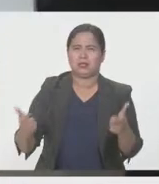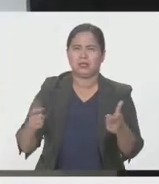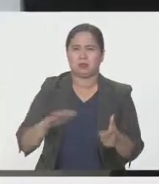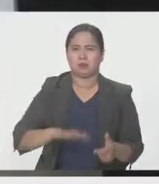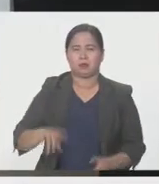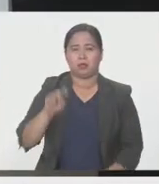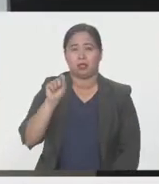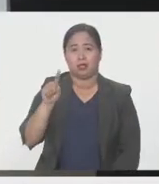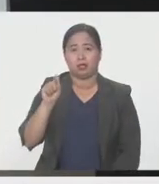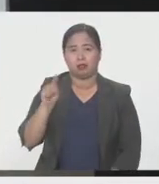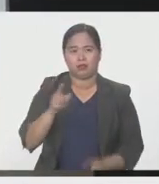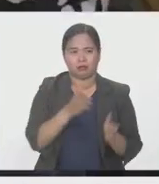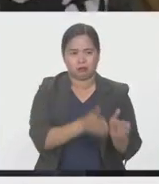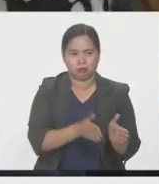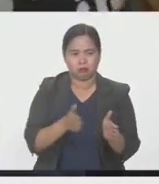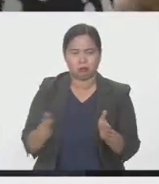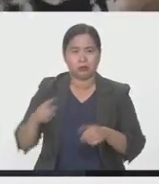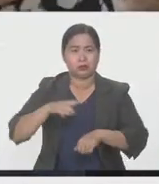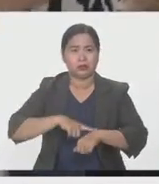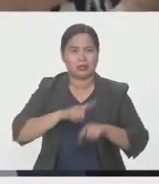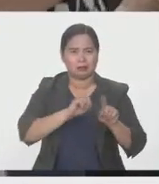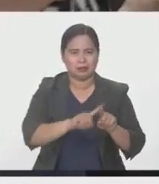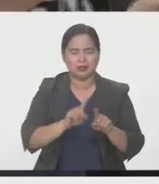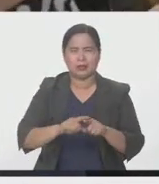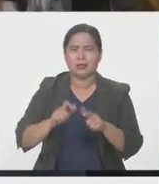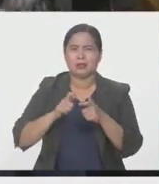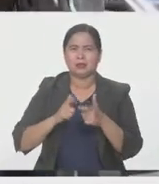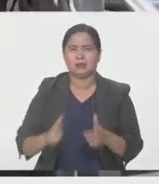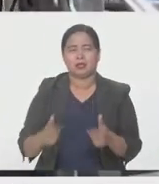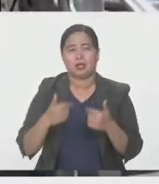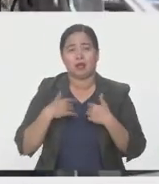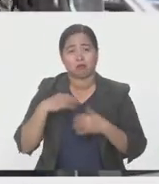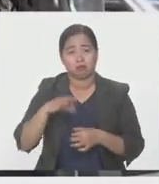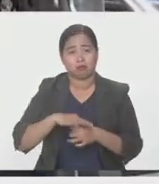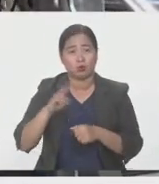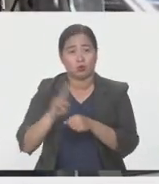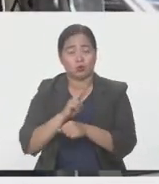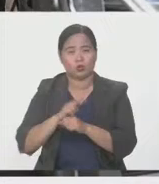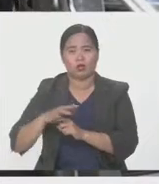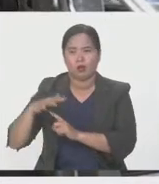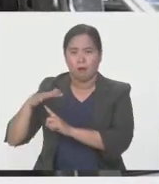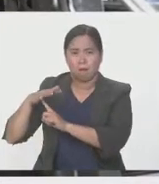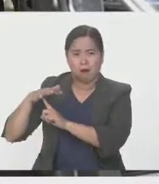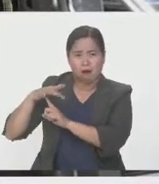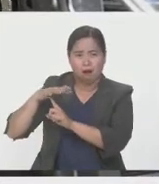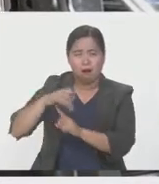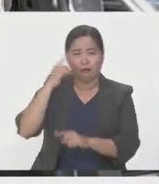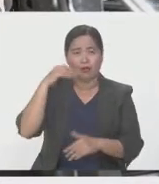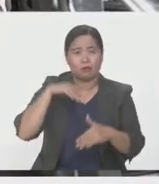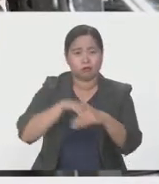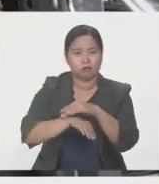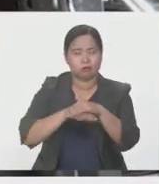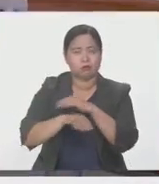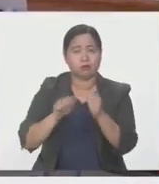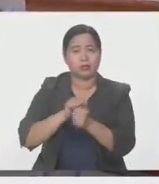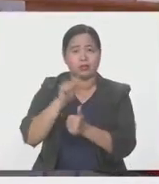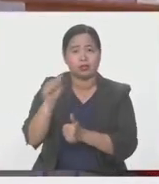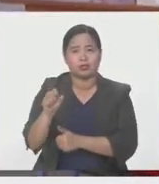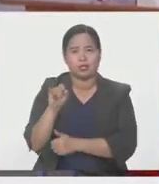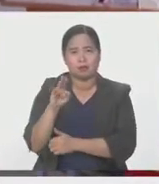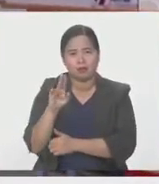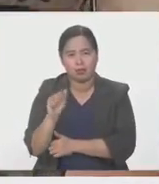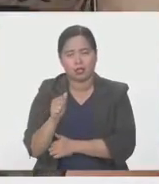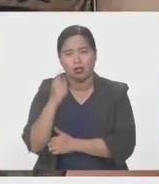in 11 time zones. Russia is so big that its electoral commission uses helicopters to access remote areas in Siberia